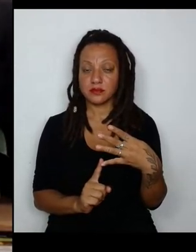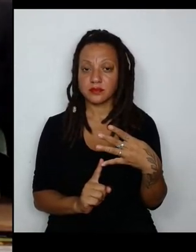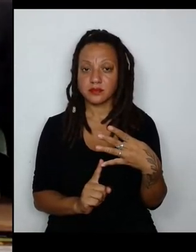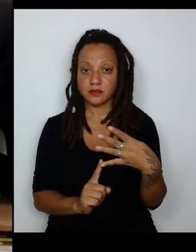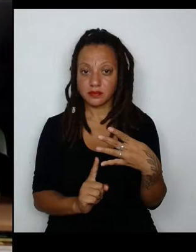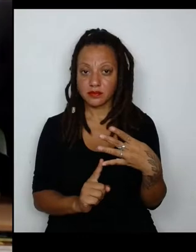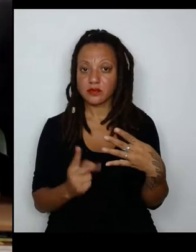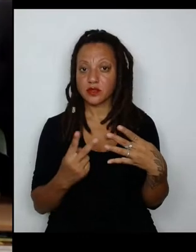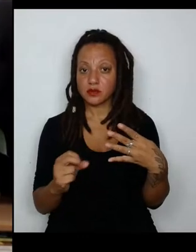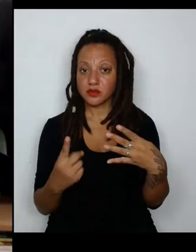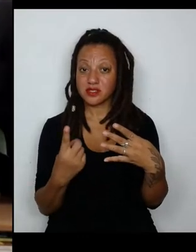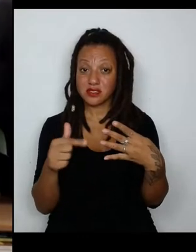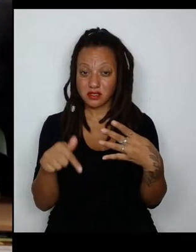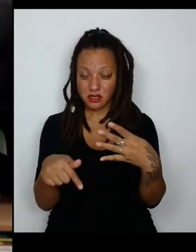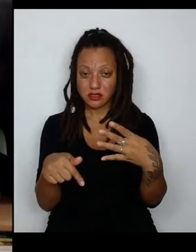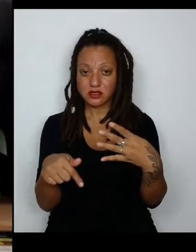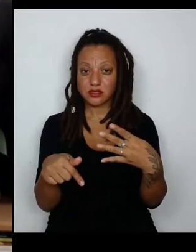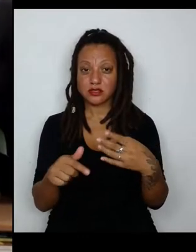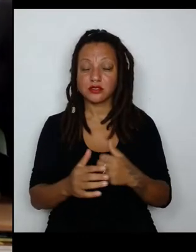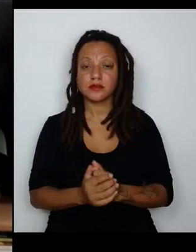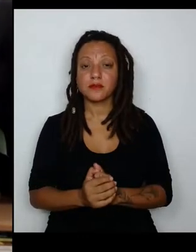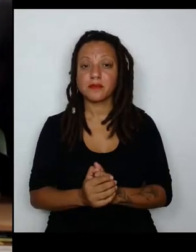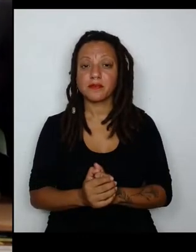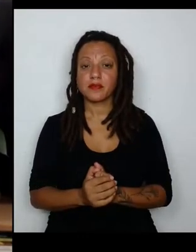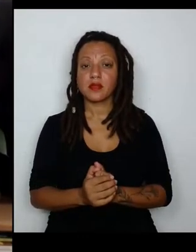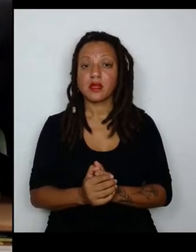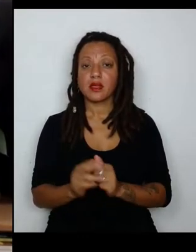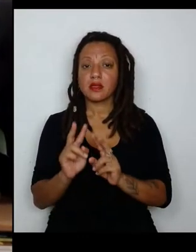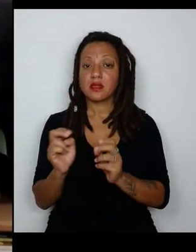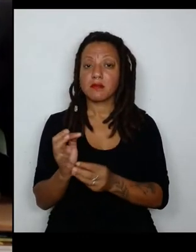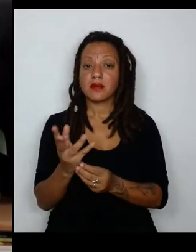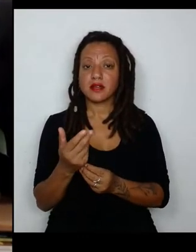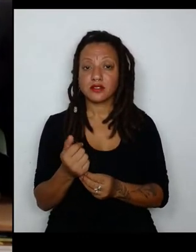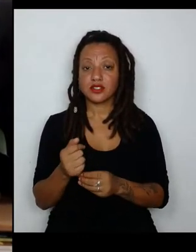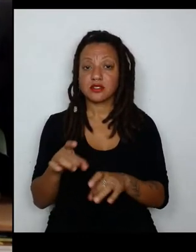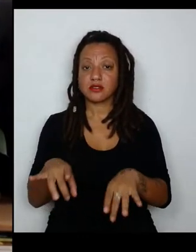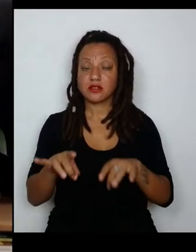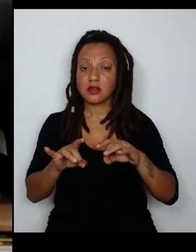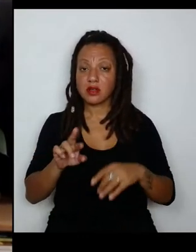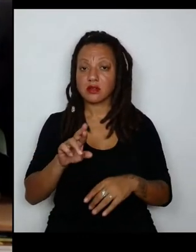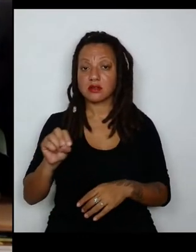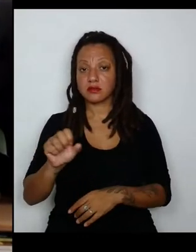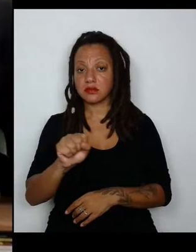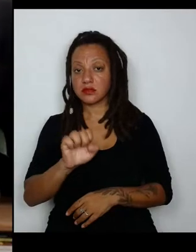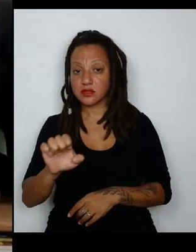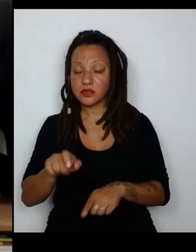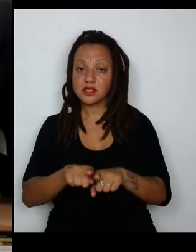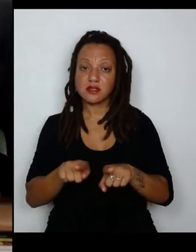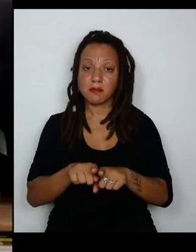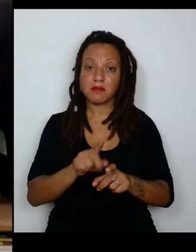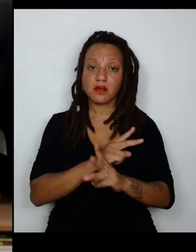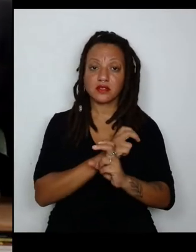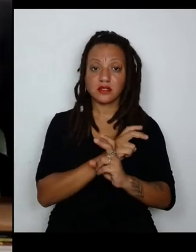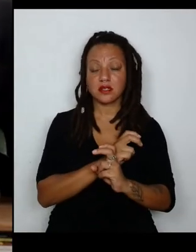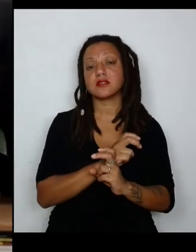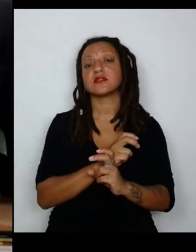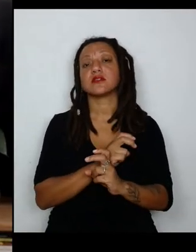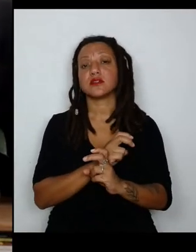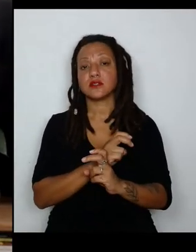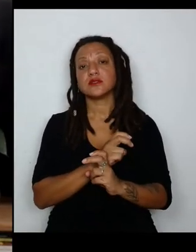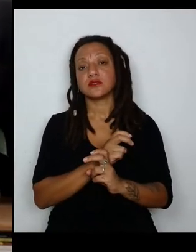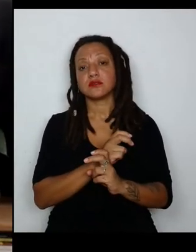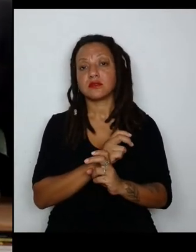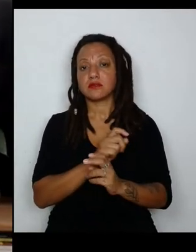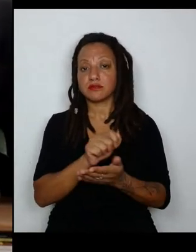and history from 2017 monographs on the australian artist rosemary lang and the austrian artist